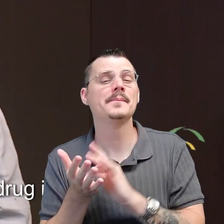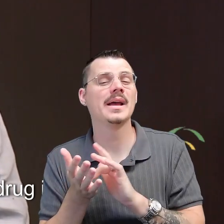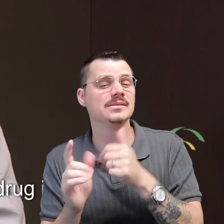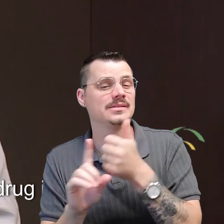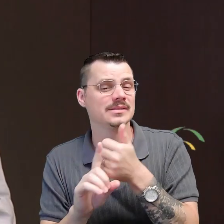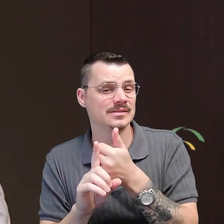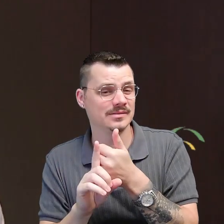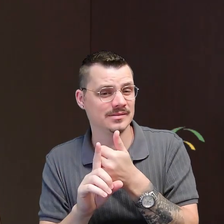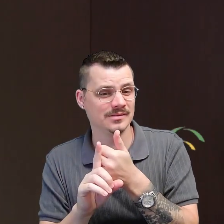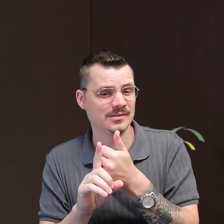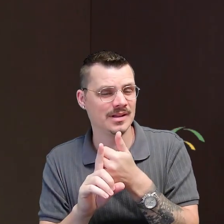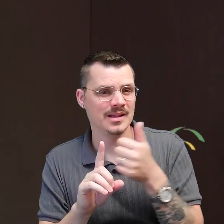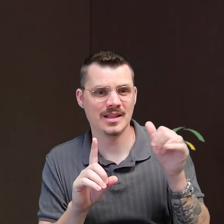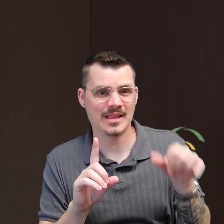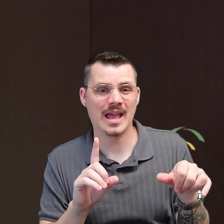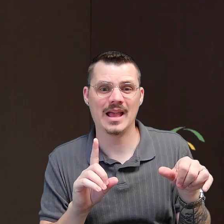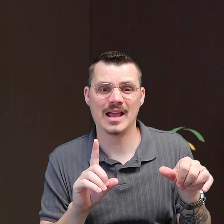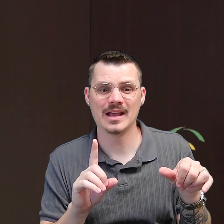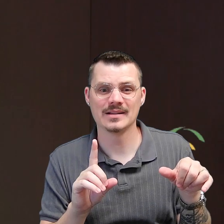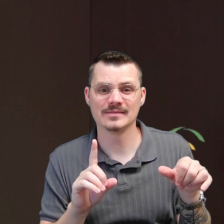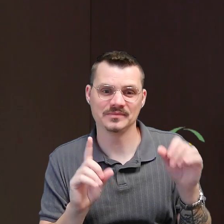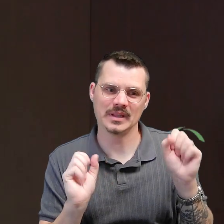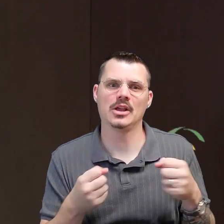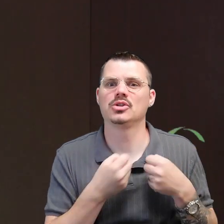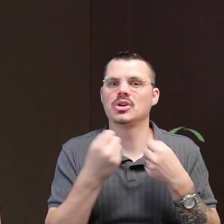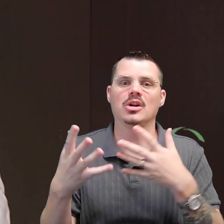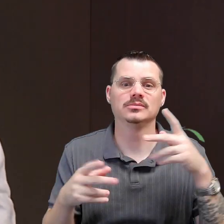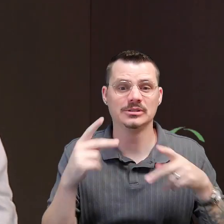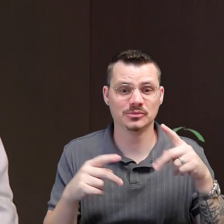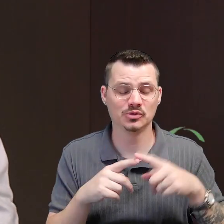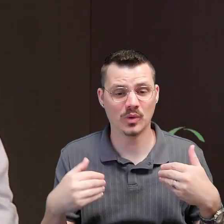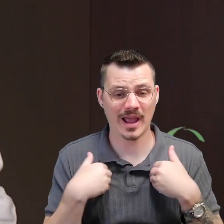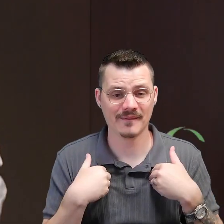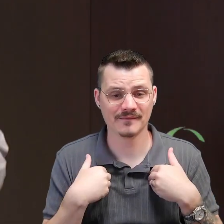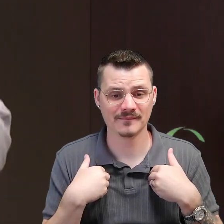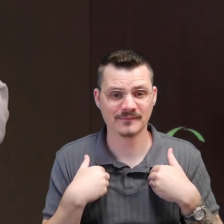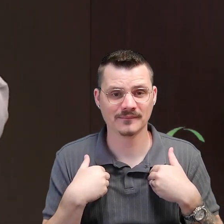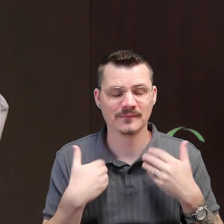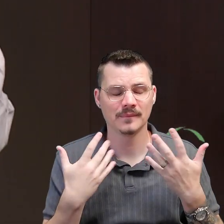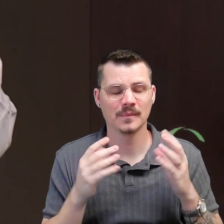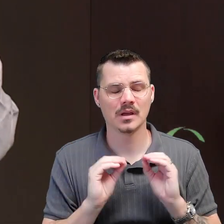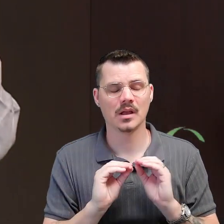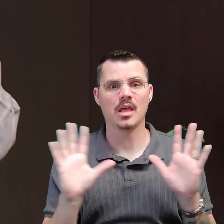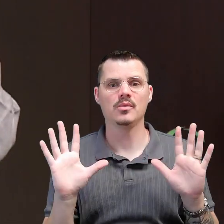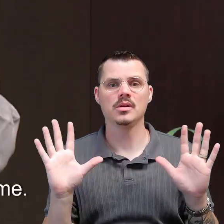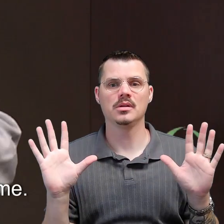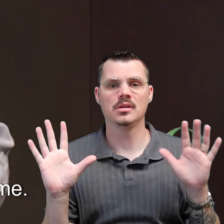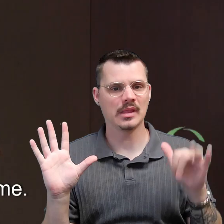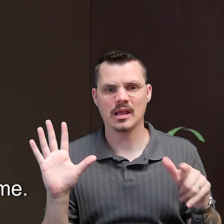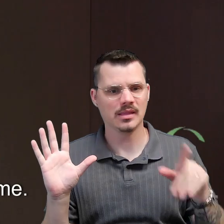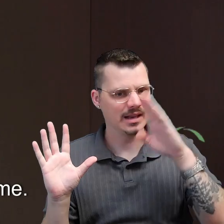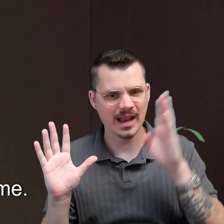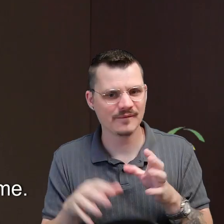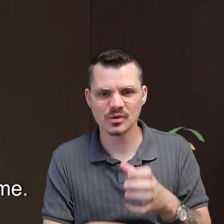drug is that can cause people to have clarity that they